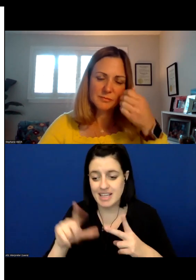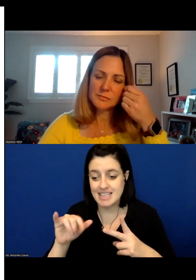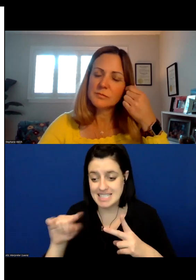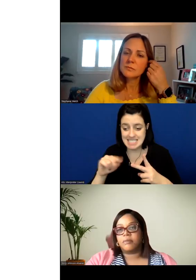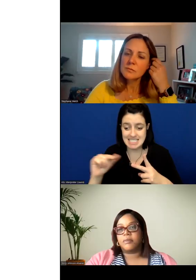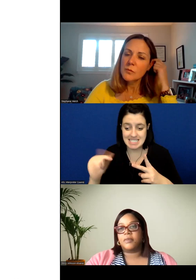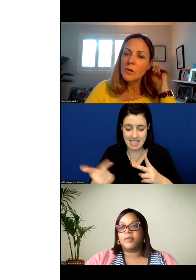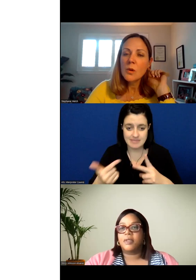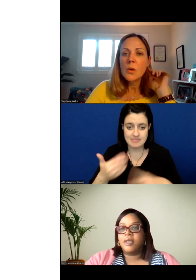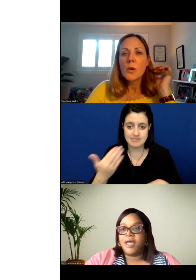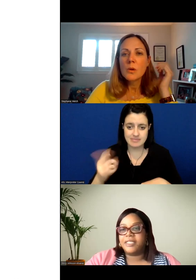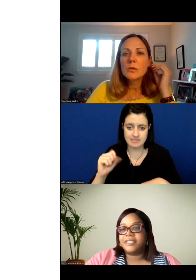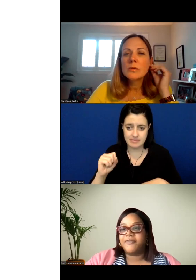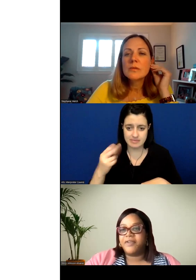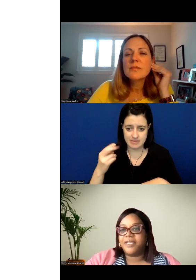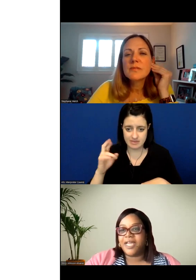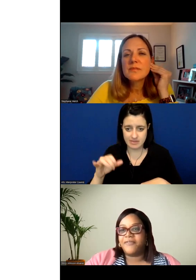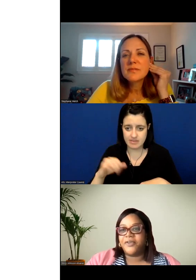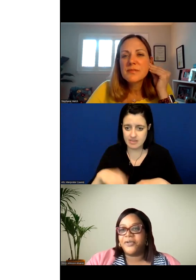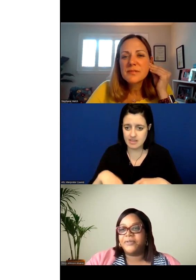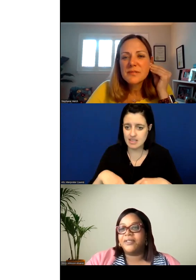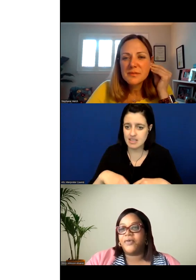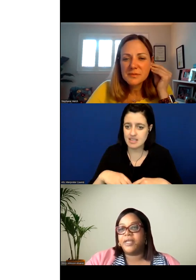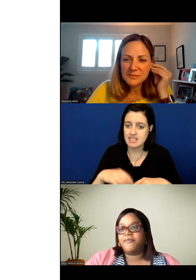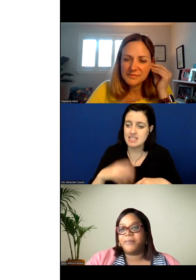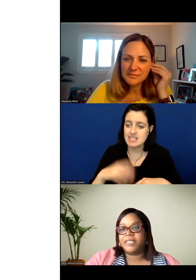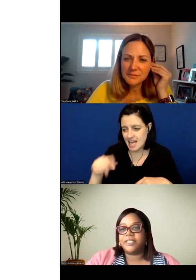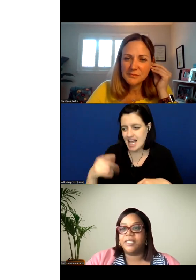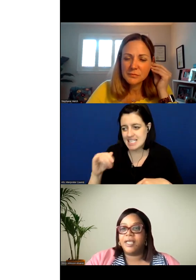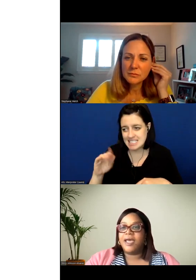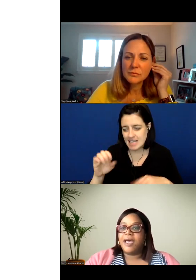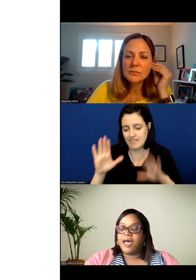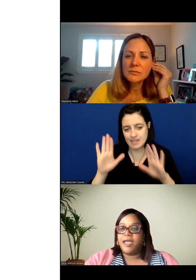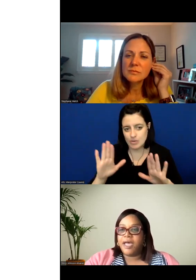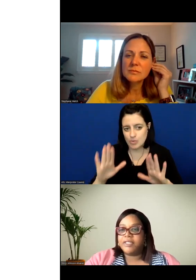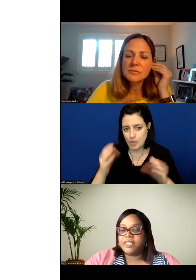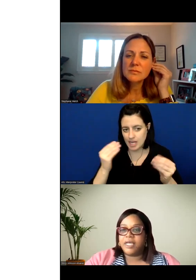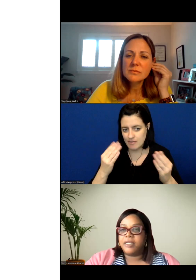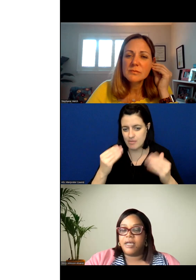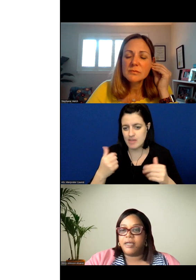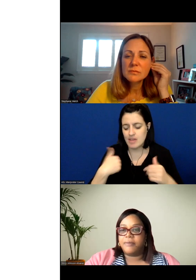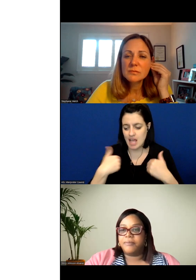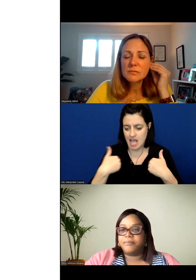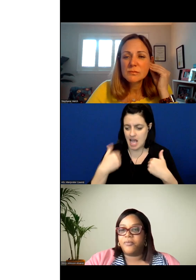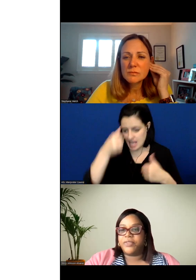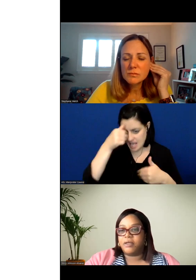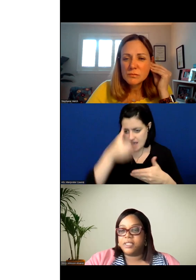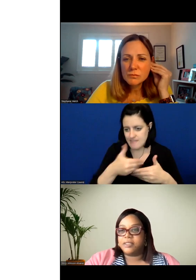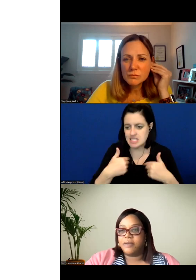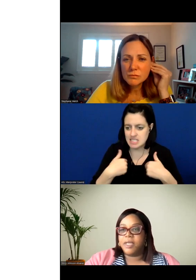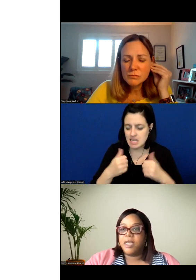ahead. Hi, Stephanie. Good afternoon. Great information. I have a son